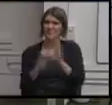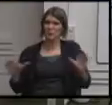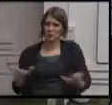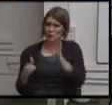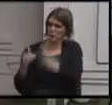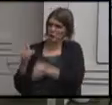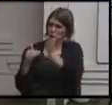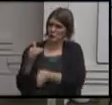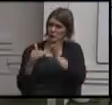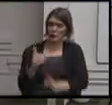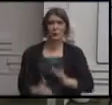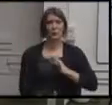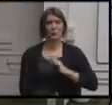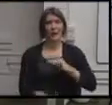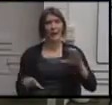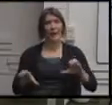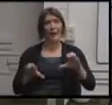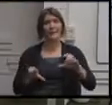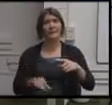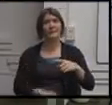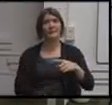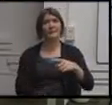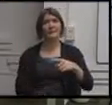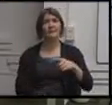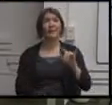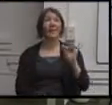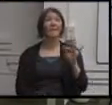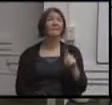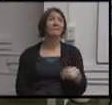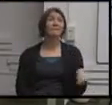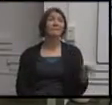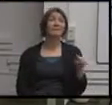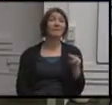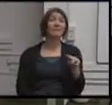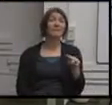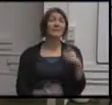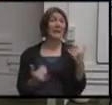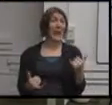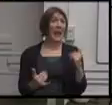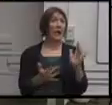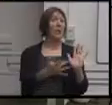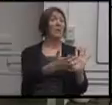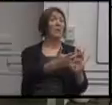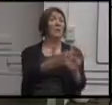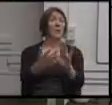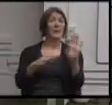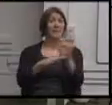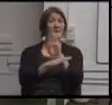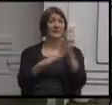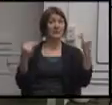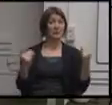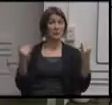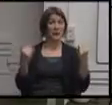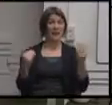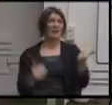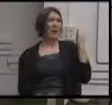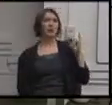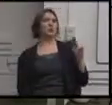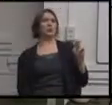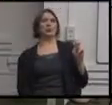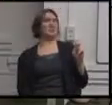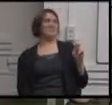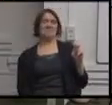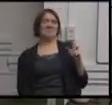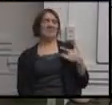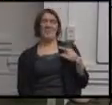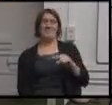done. I think that if you talk to the merchants today, particularly